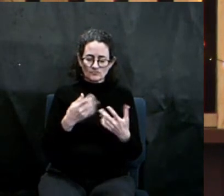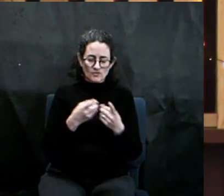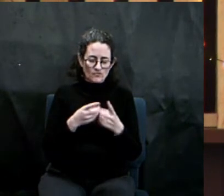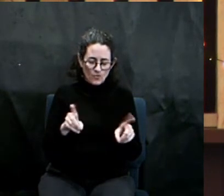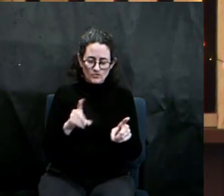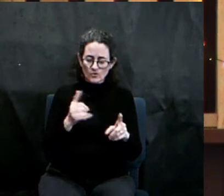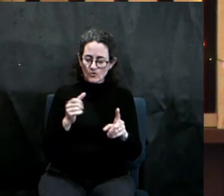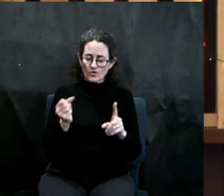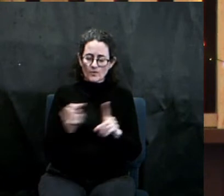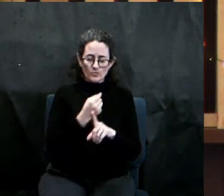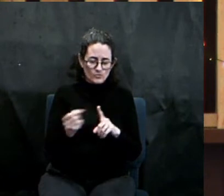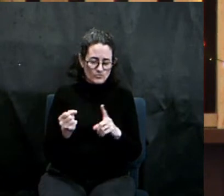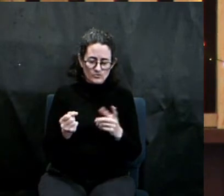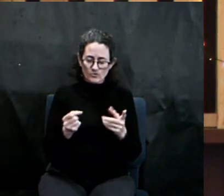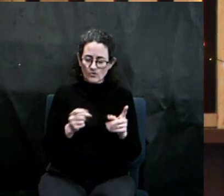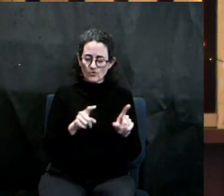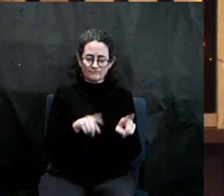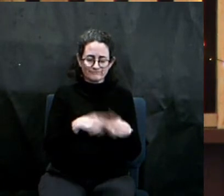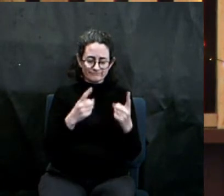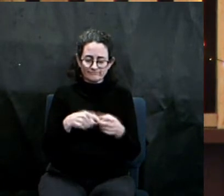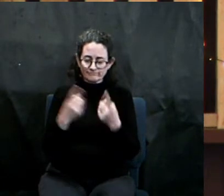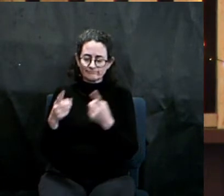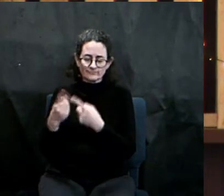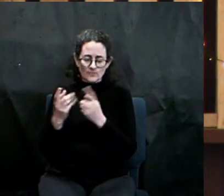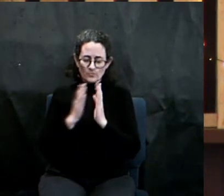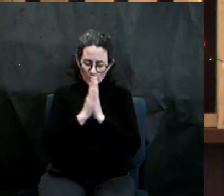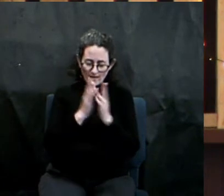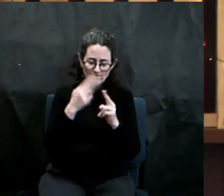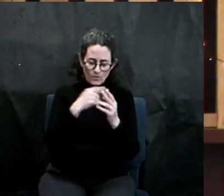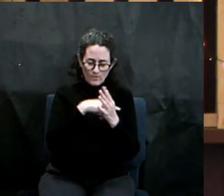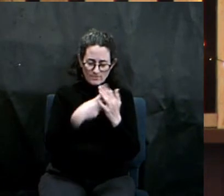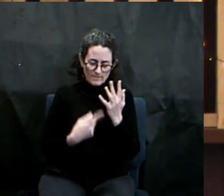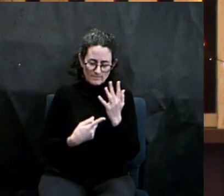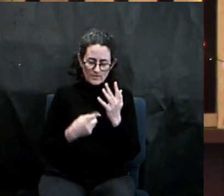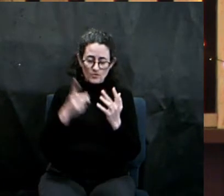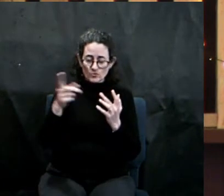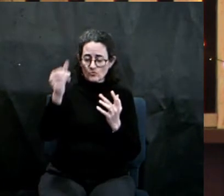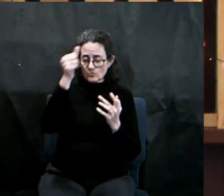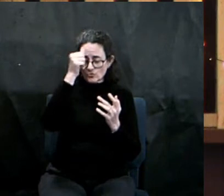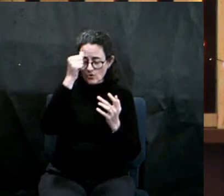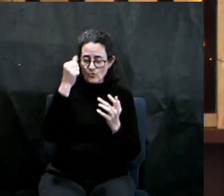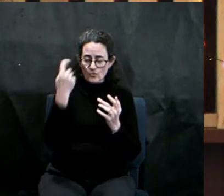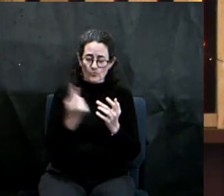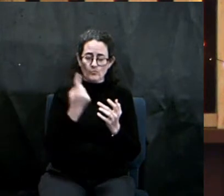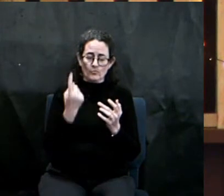abuse. Father, you know those close to us that are struggling with these things, and you know our own struggles.